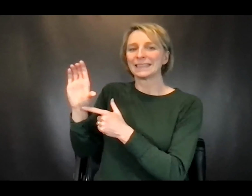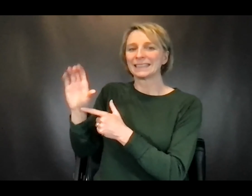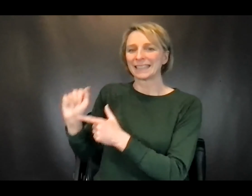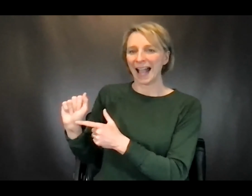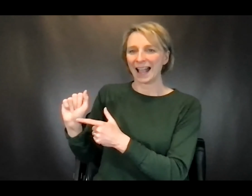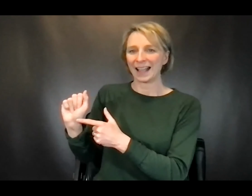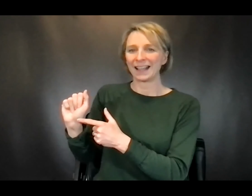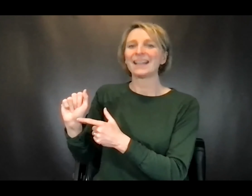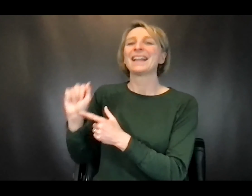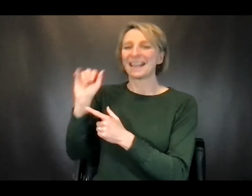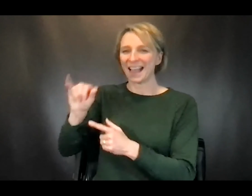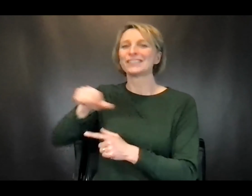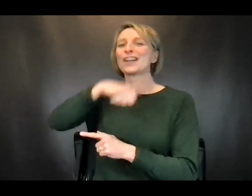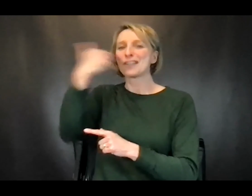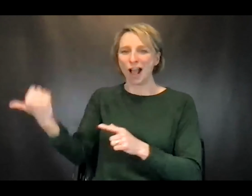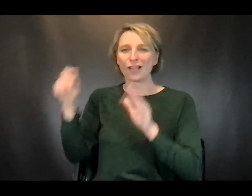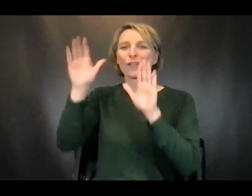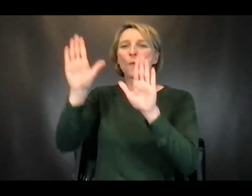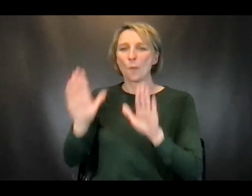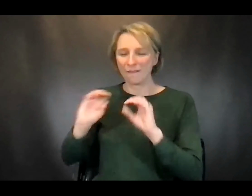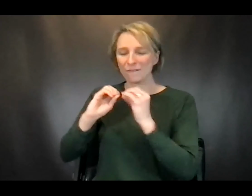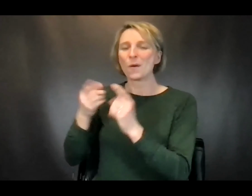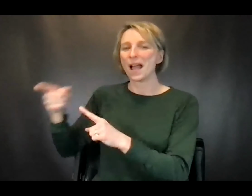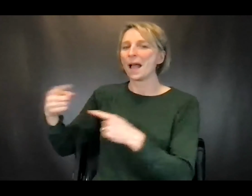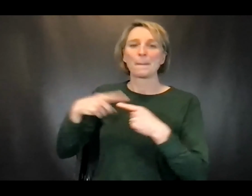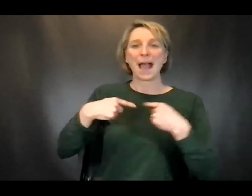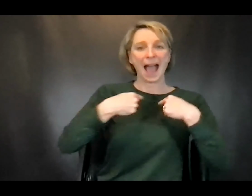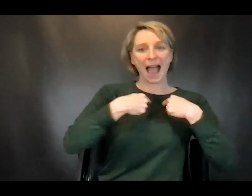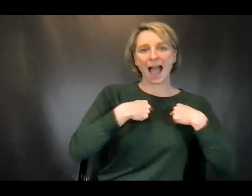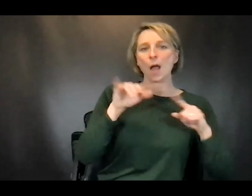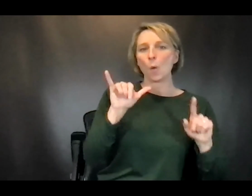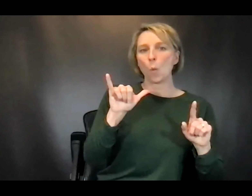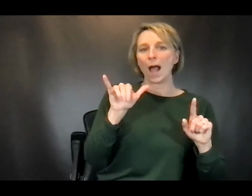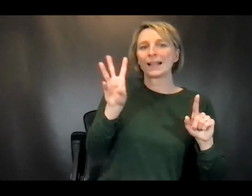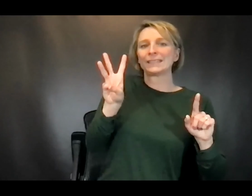is also a wonderful organization. But I am at the